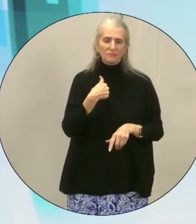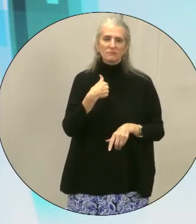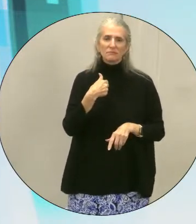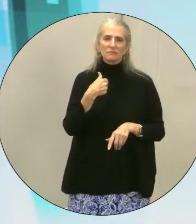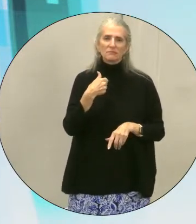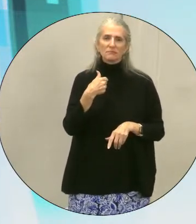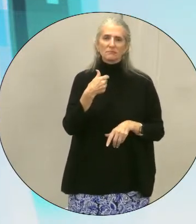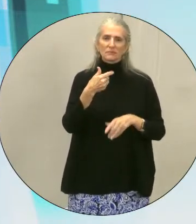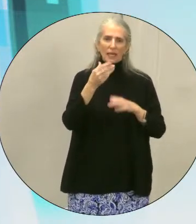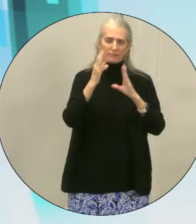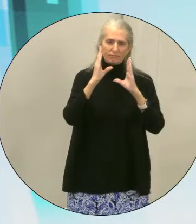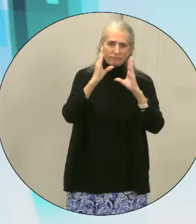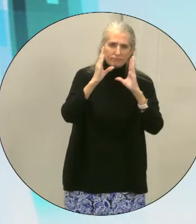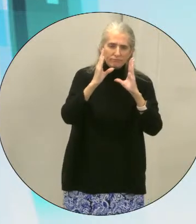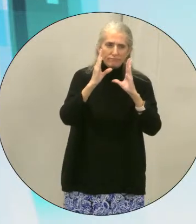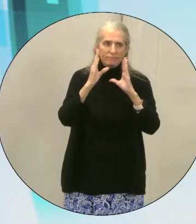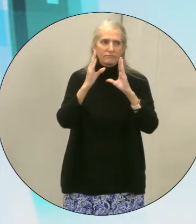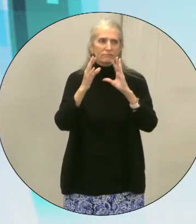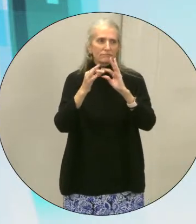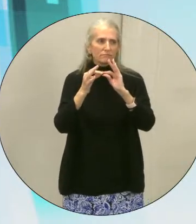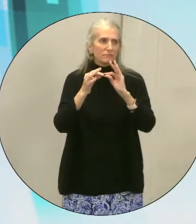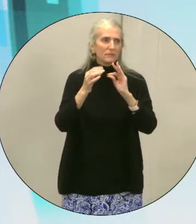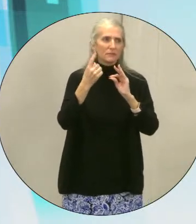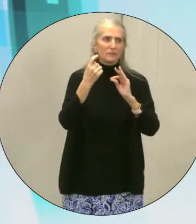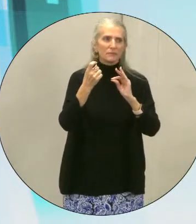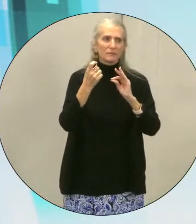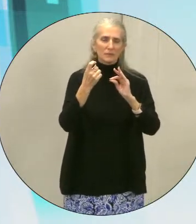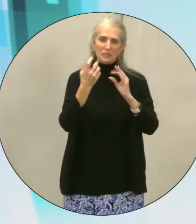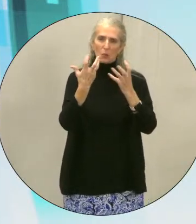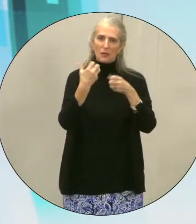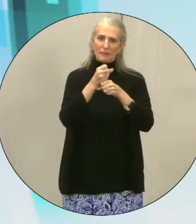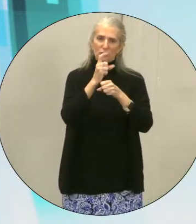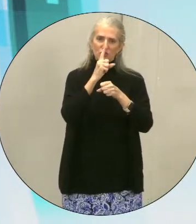and paying attention to these meetings because Danielle Ford is absolutely correct.